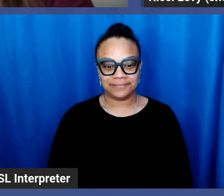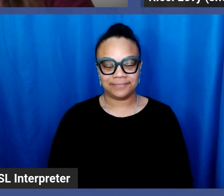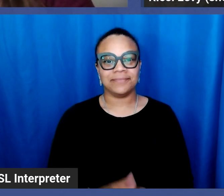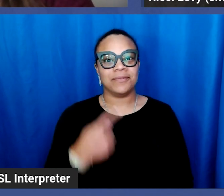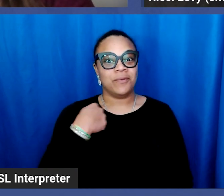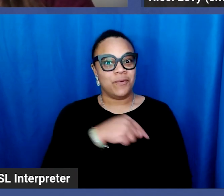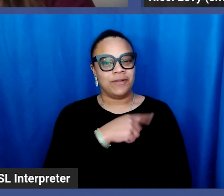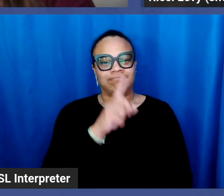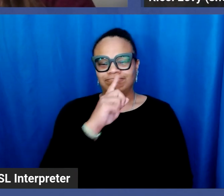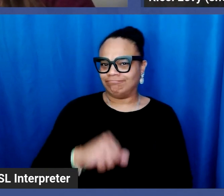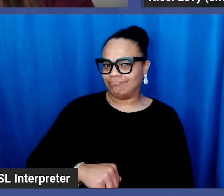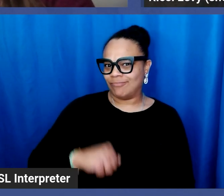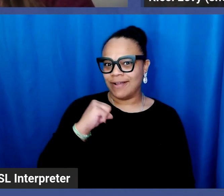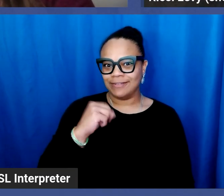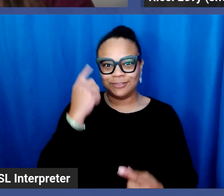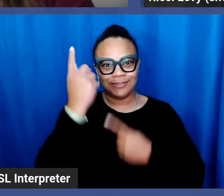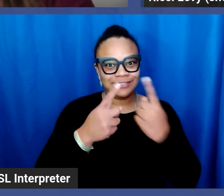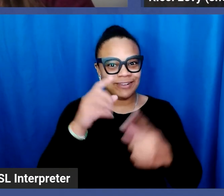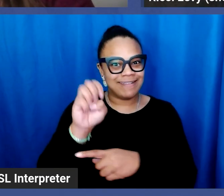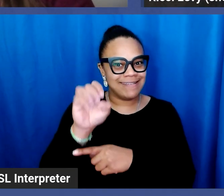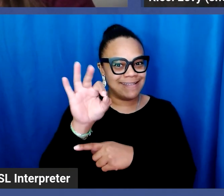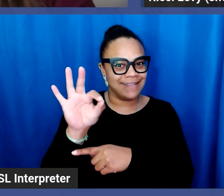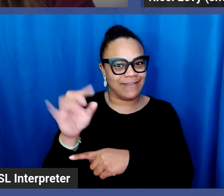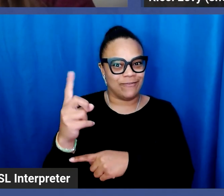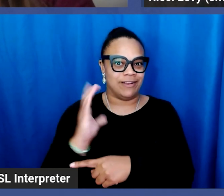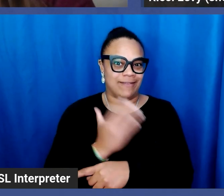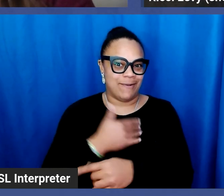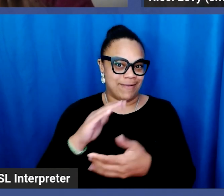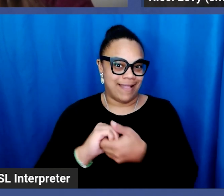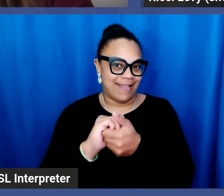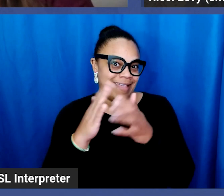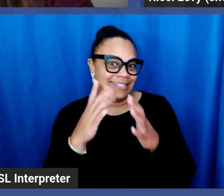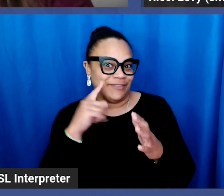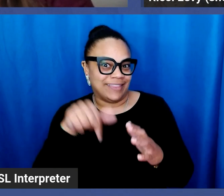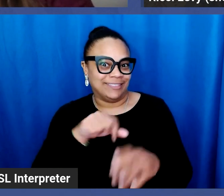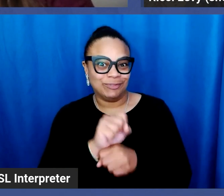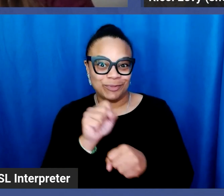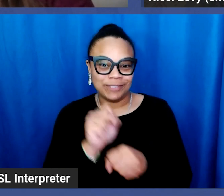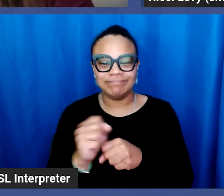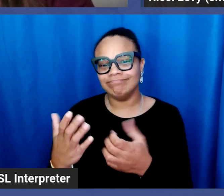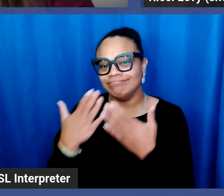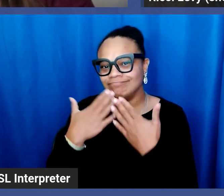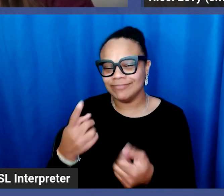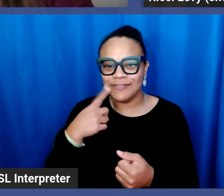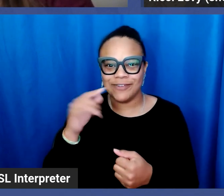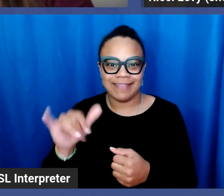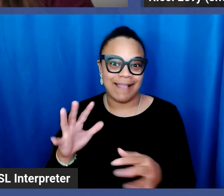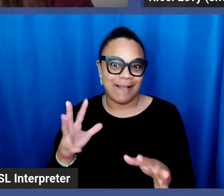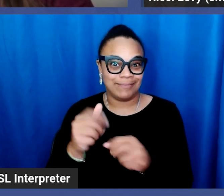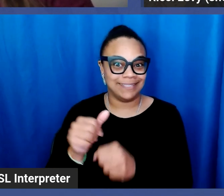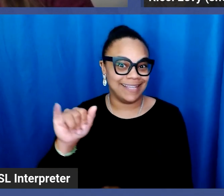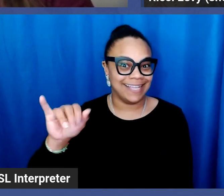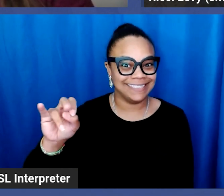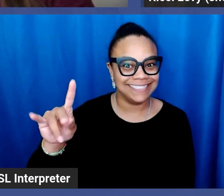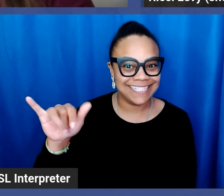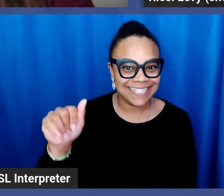We're so proud to consider EFF one of our allies in this work. Thanks for that update, India.